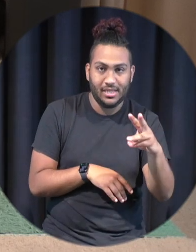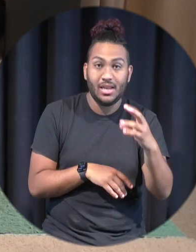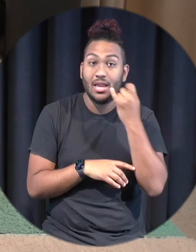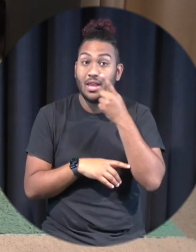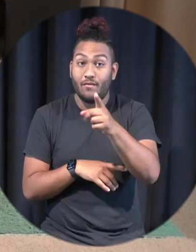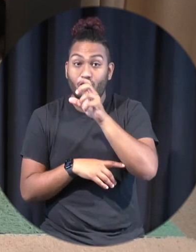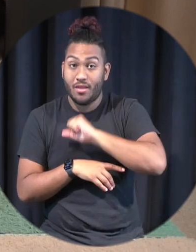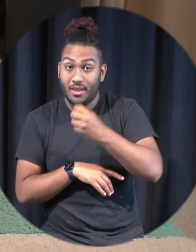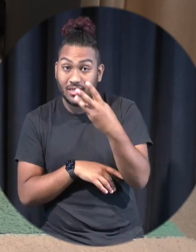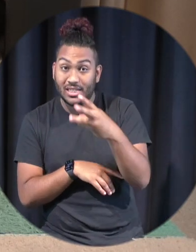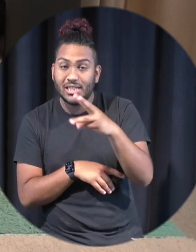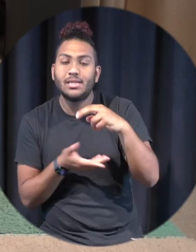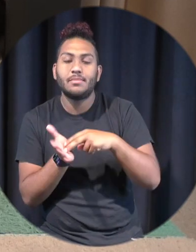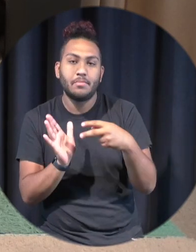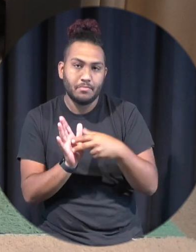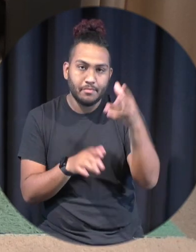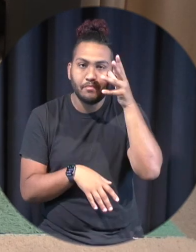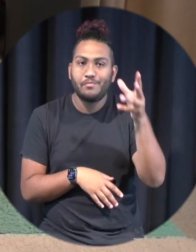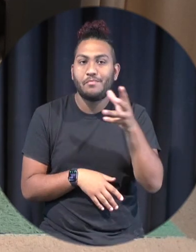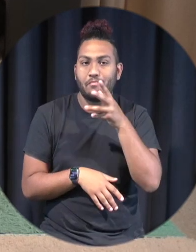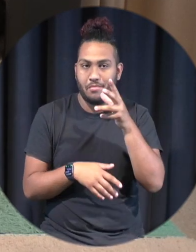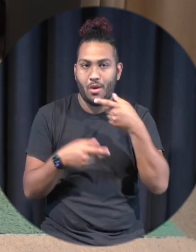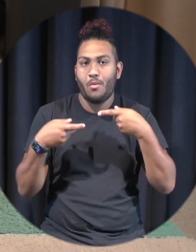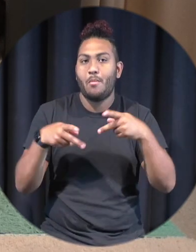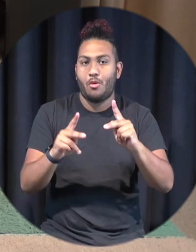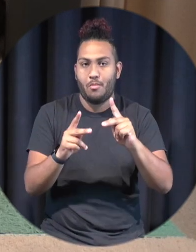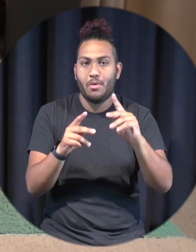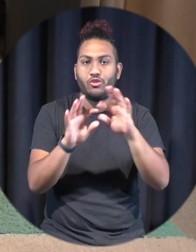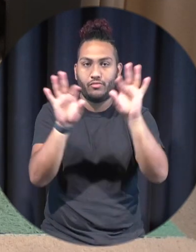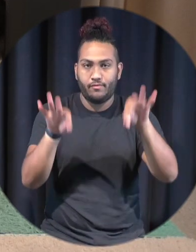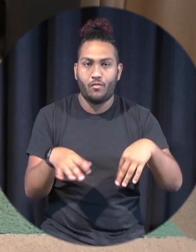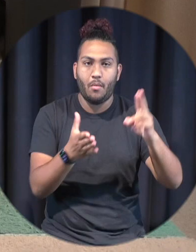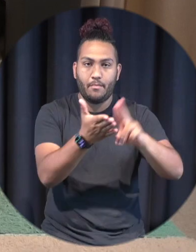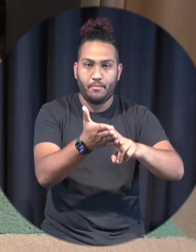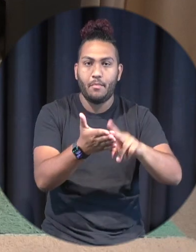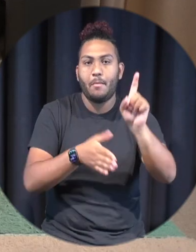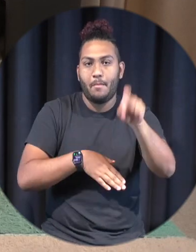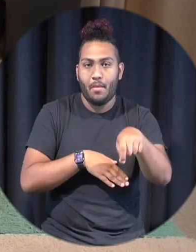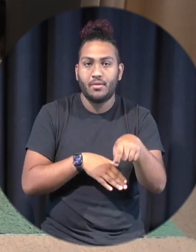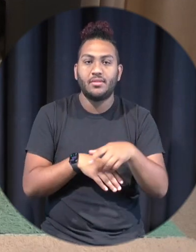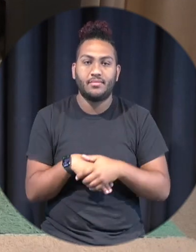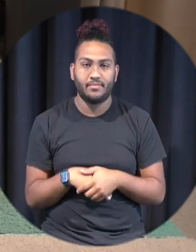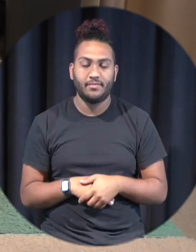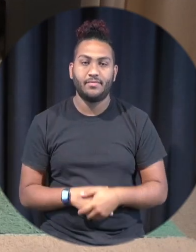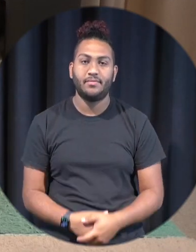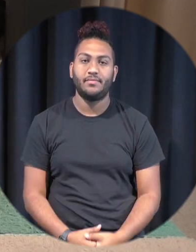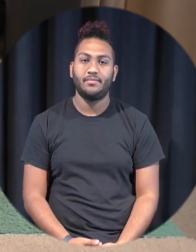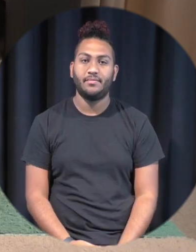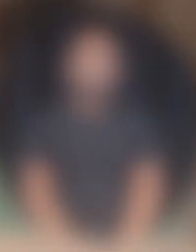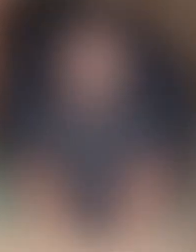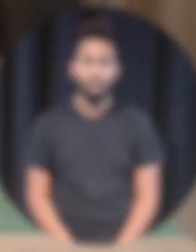are 16, you must have a parent permission form. Stop by Ms. Macaron's room if you have any questions.